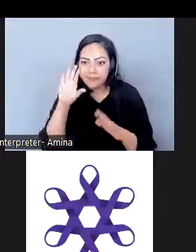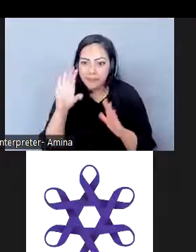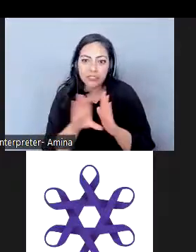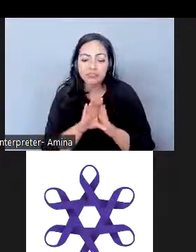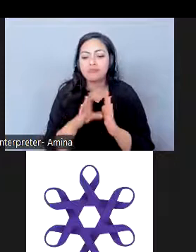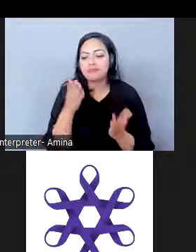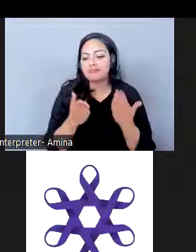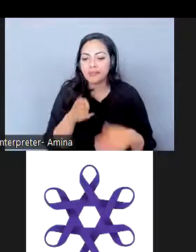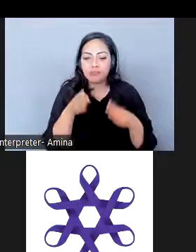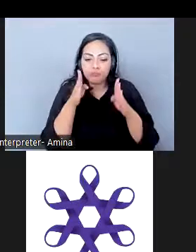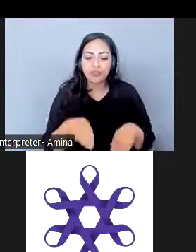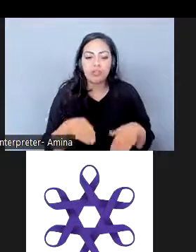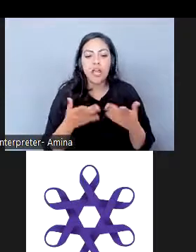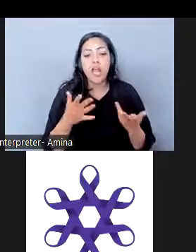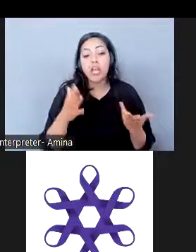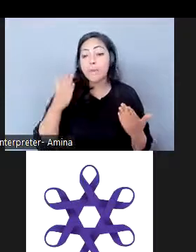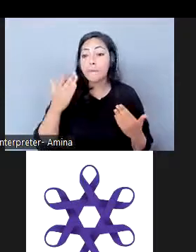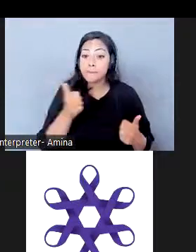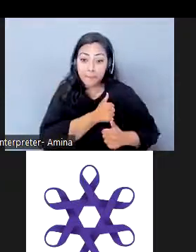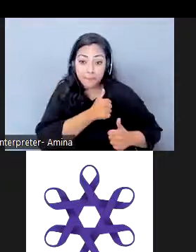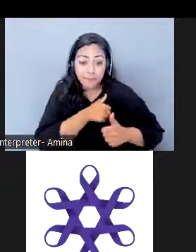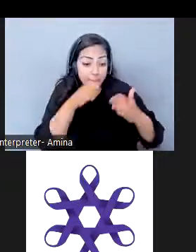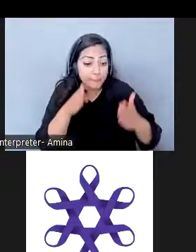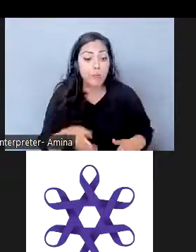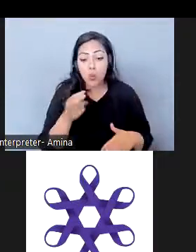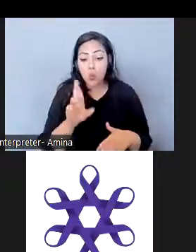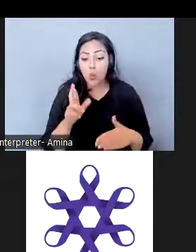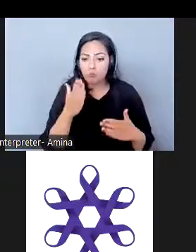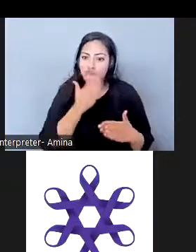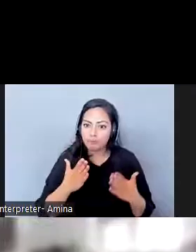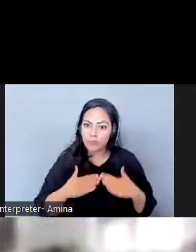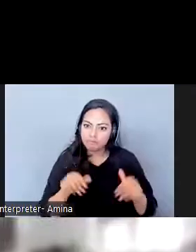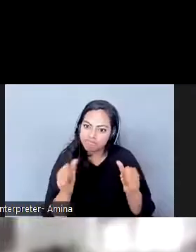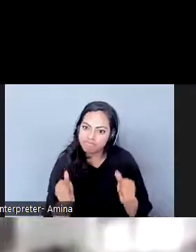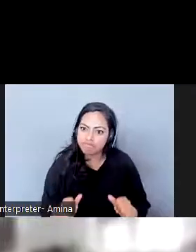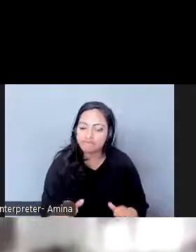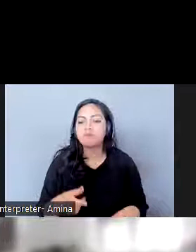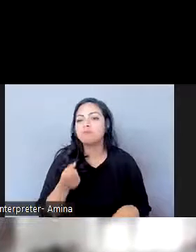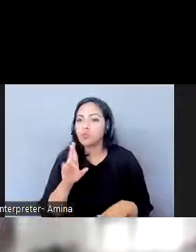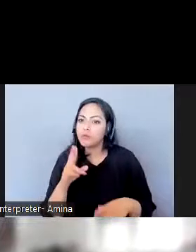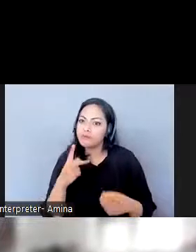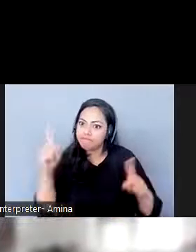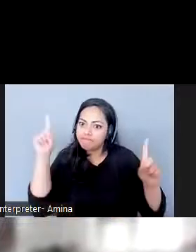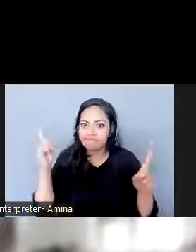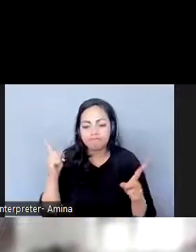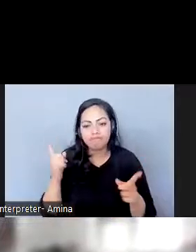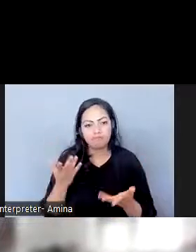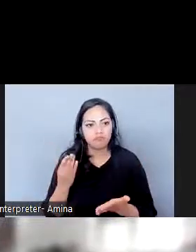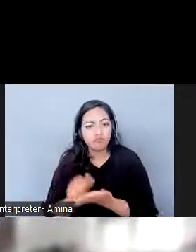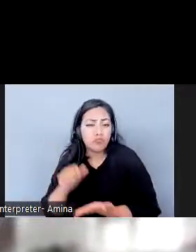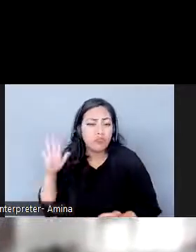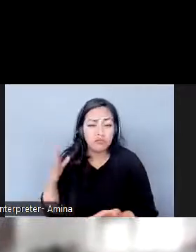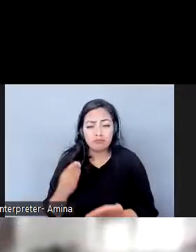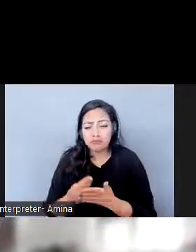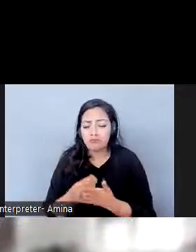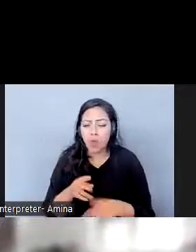someone's either a military person or a successful businessman. They have all kinds of money in the bank, or they look